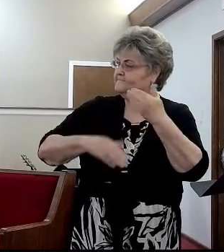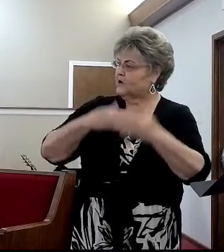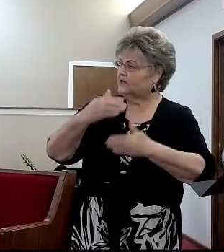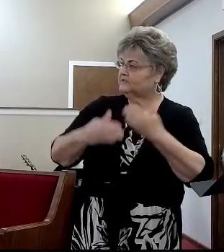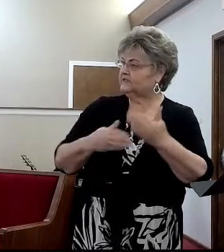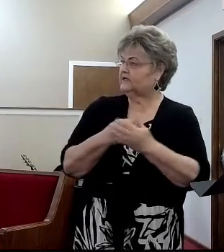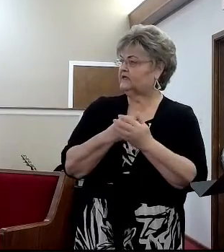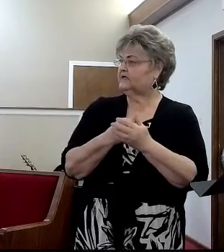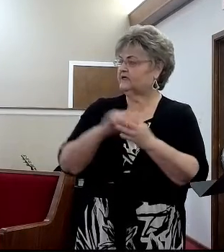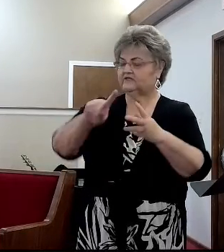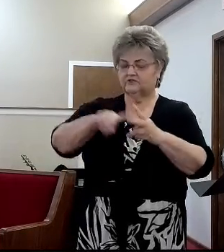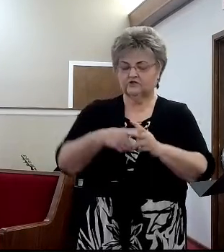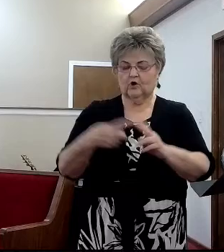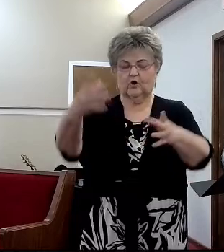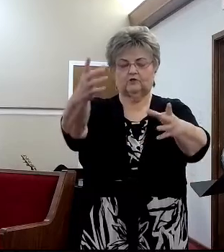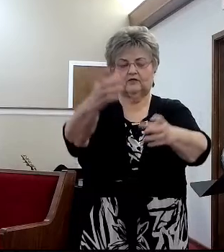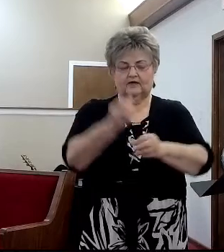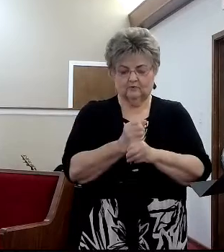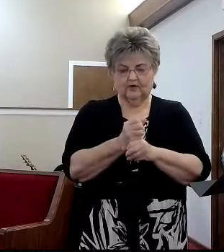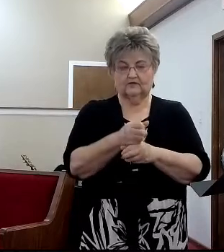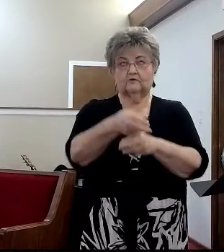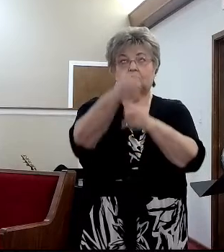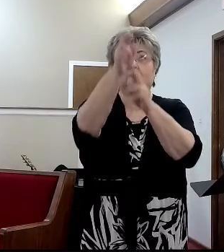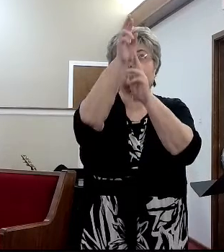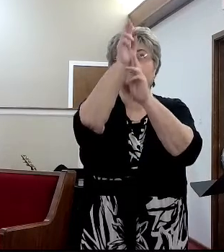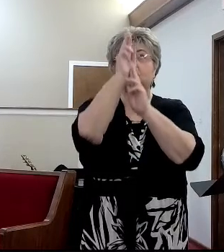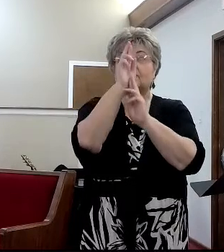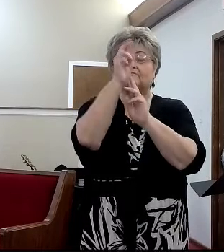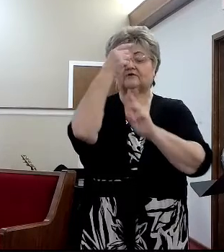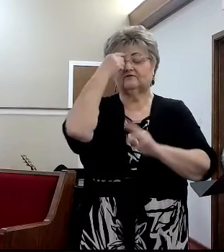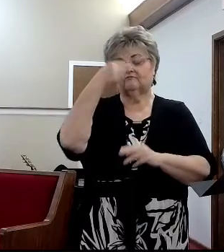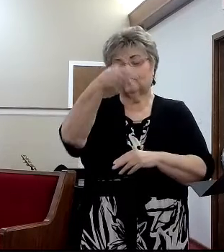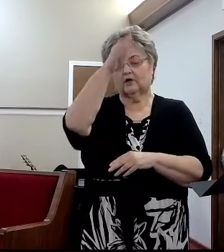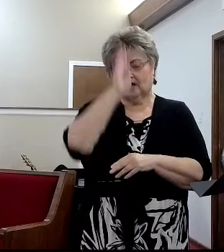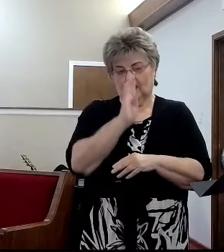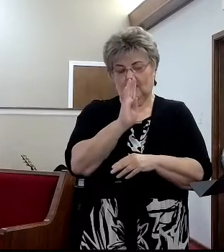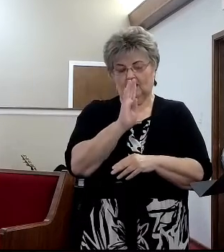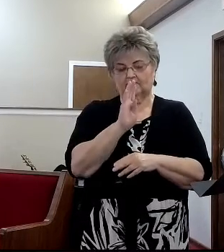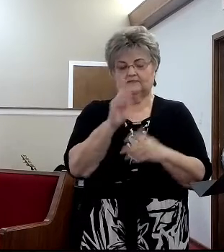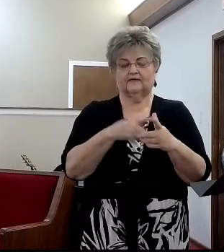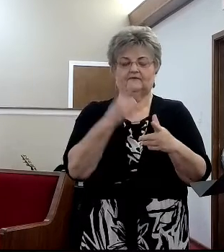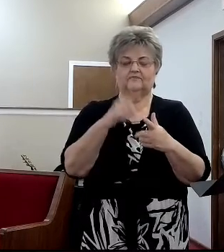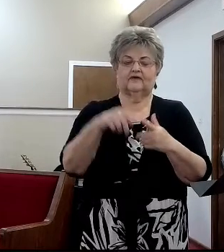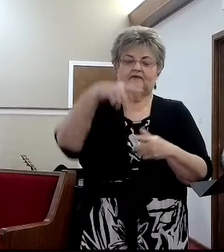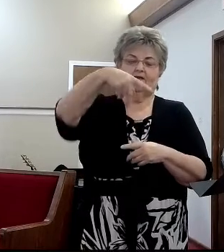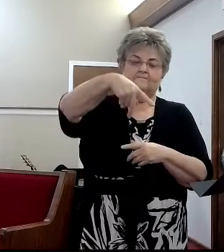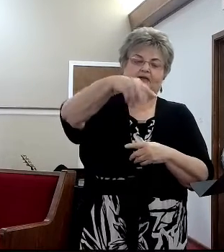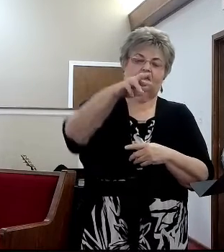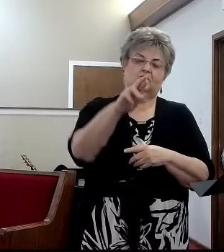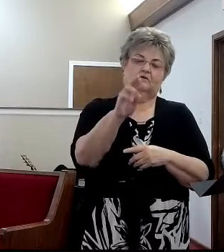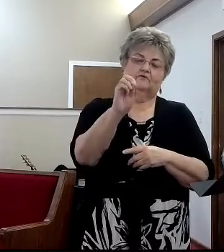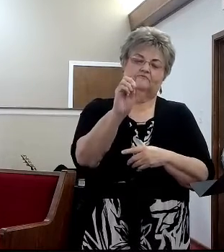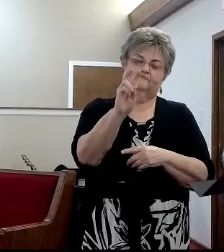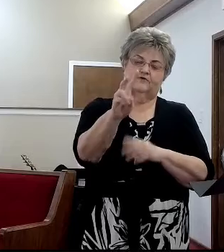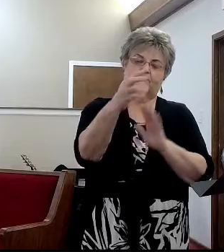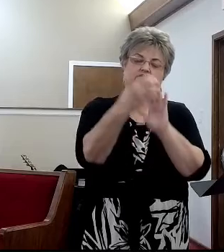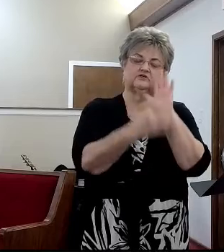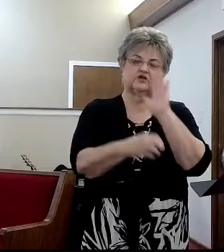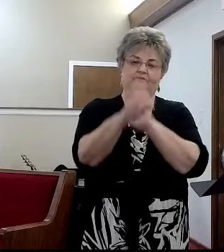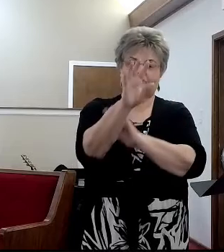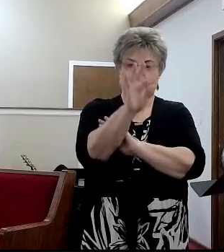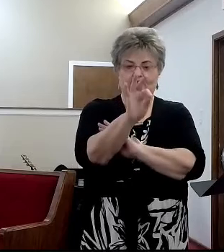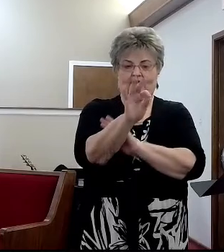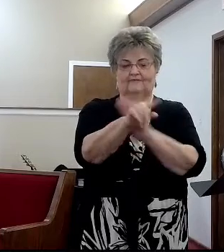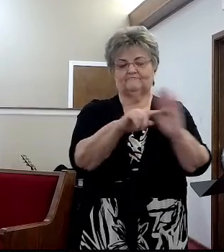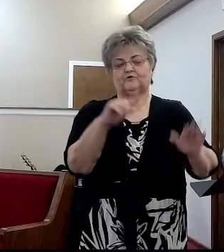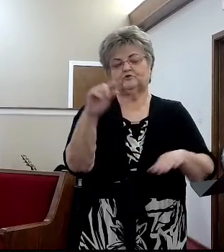with acquiring reverence for God. So let's now flip back again to Proverbs chapter 9,